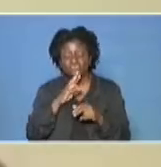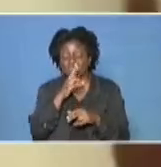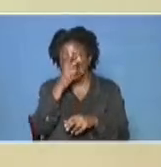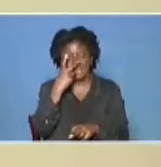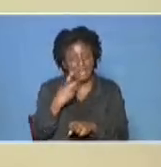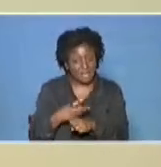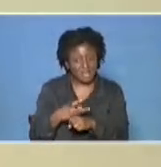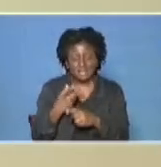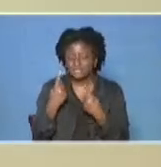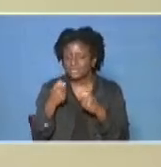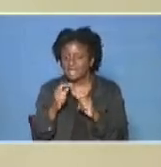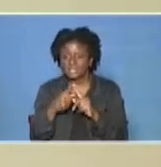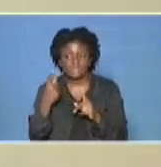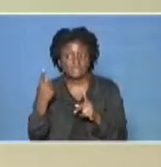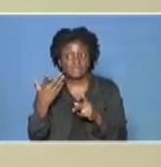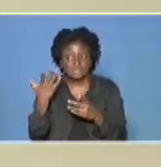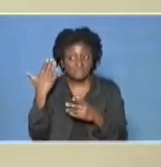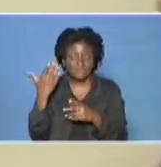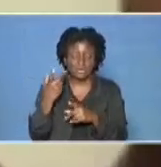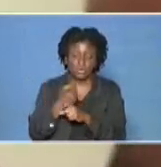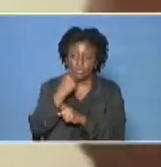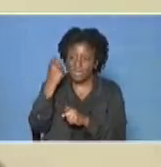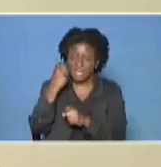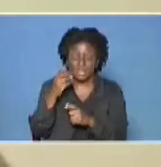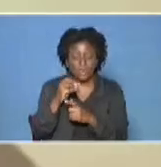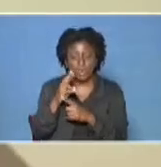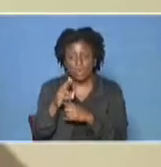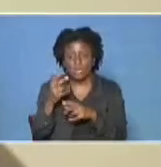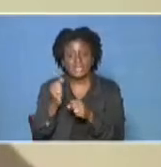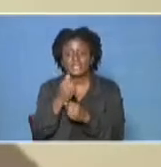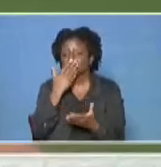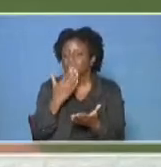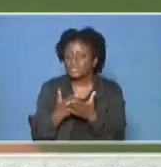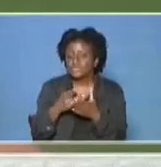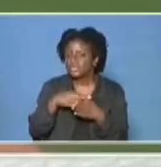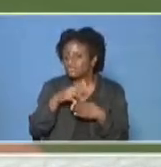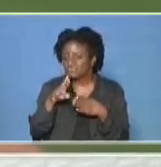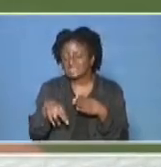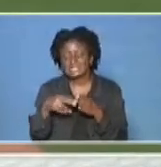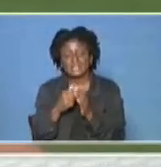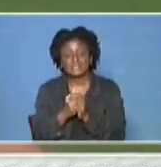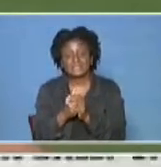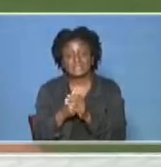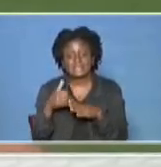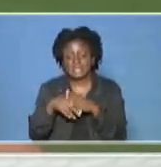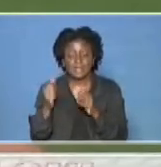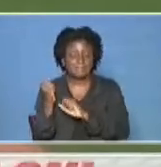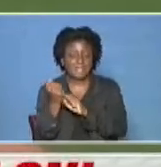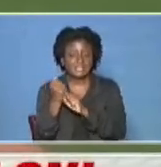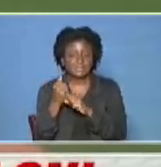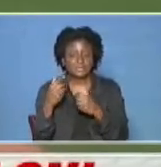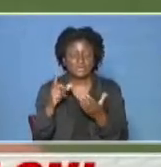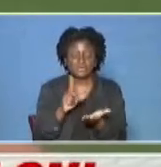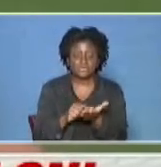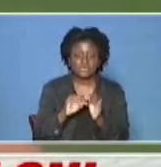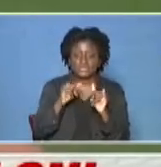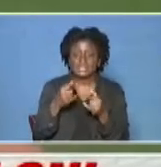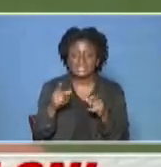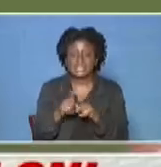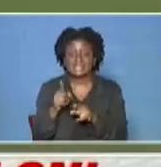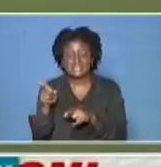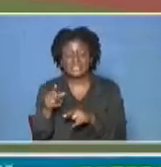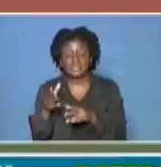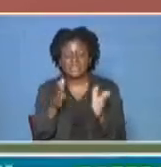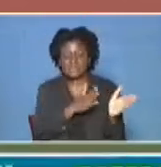trying to win or get good results. And in baseball news, well, just as he was literally